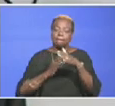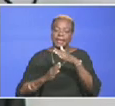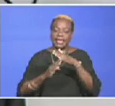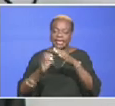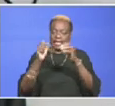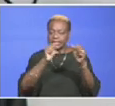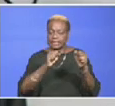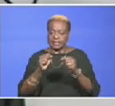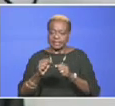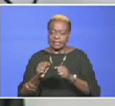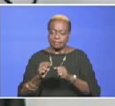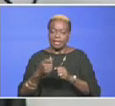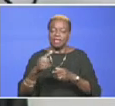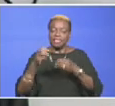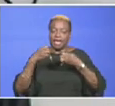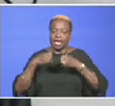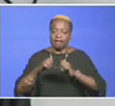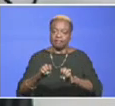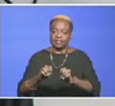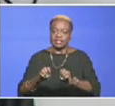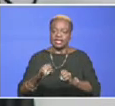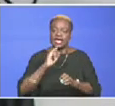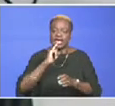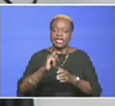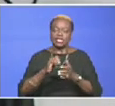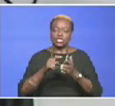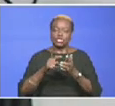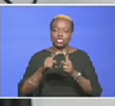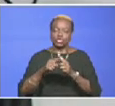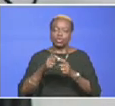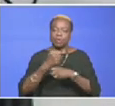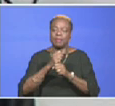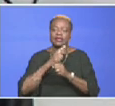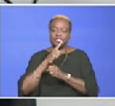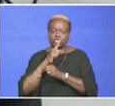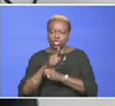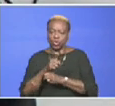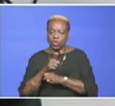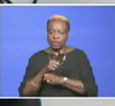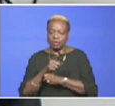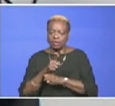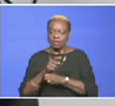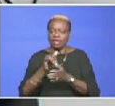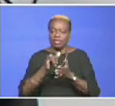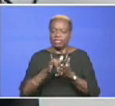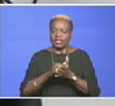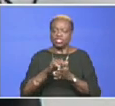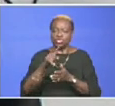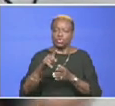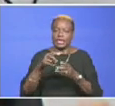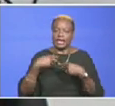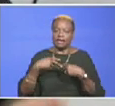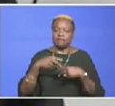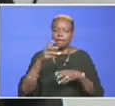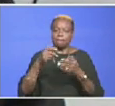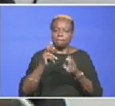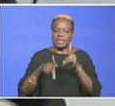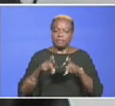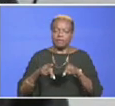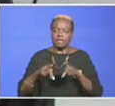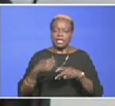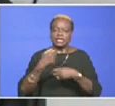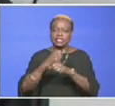really is to make sure that you have a very efficient mechanism for people to make payments and to get